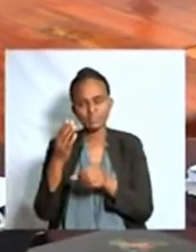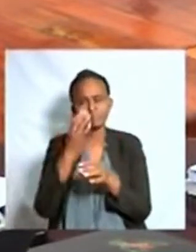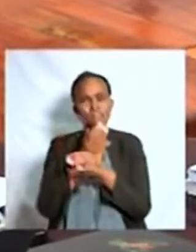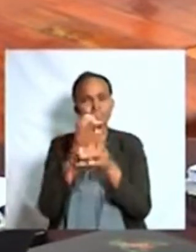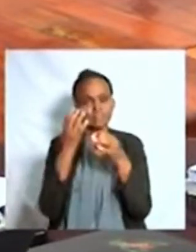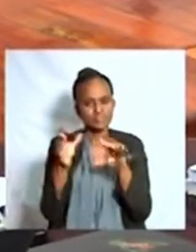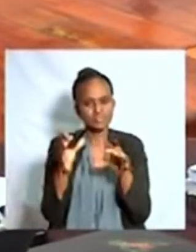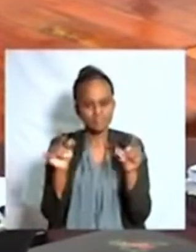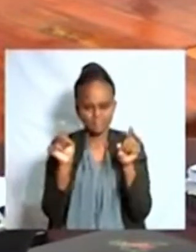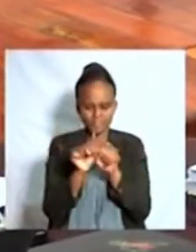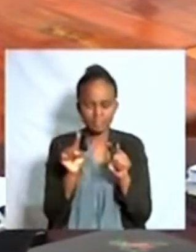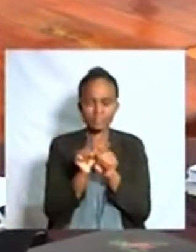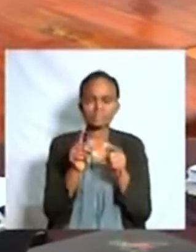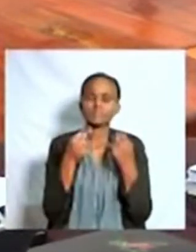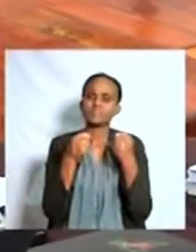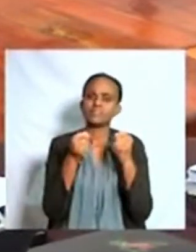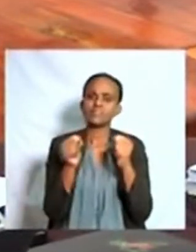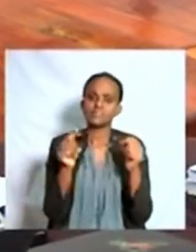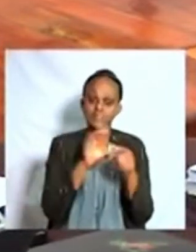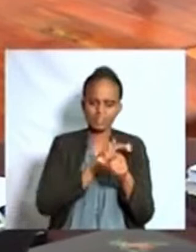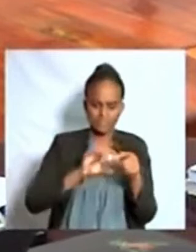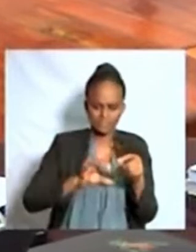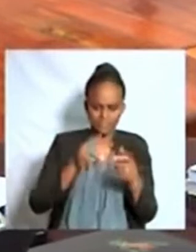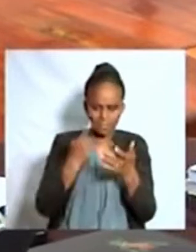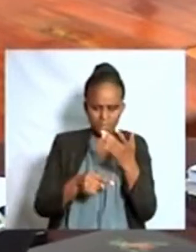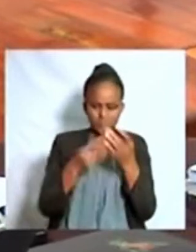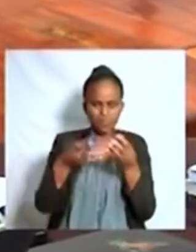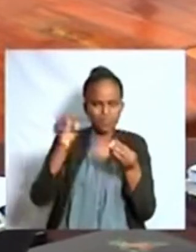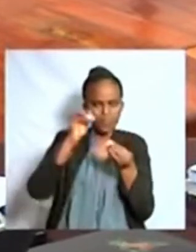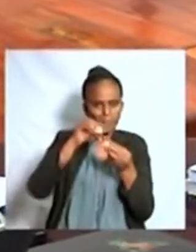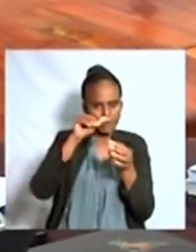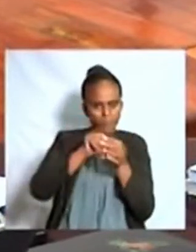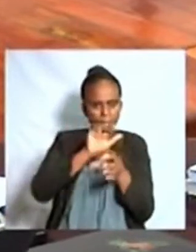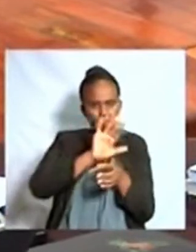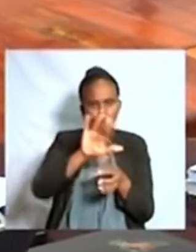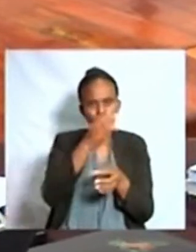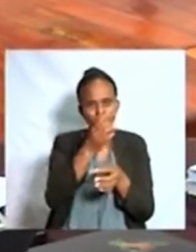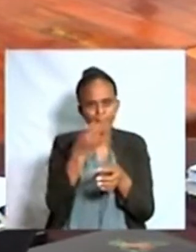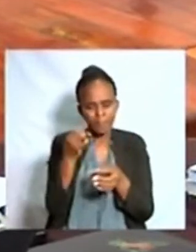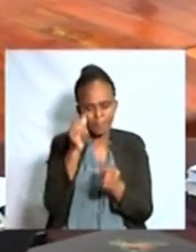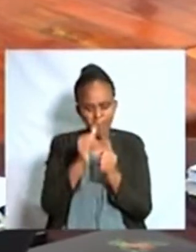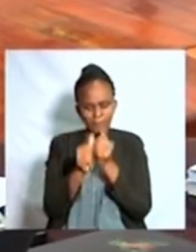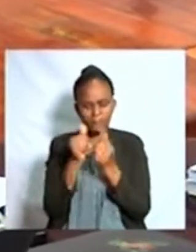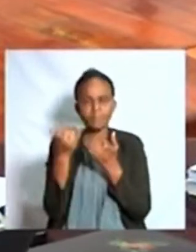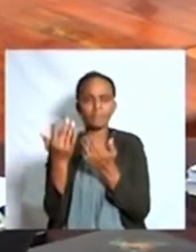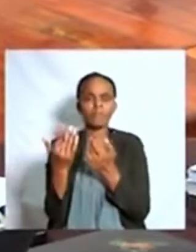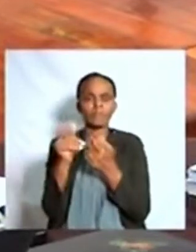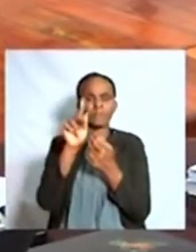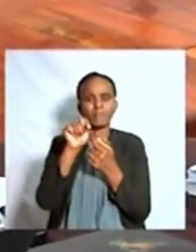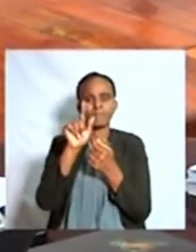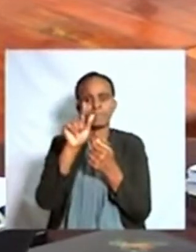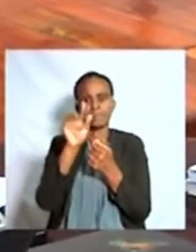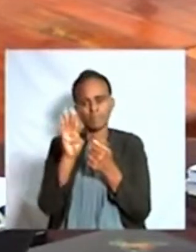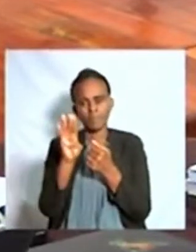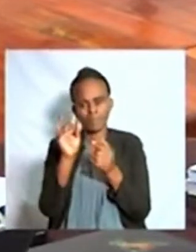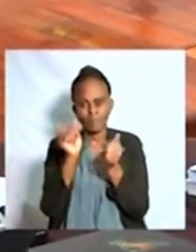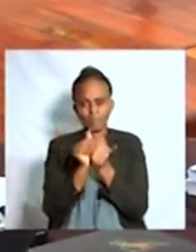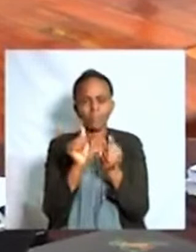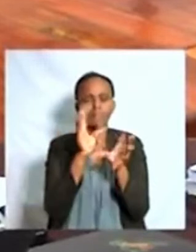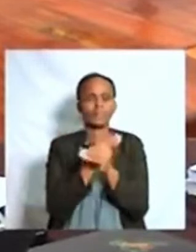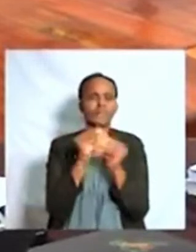whilst pursuing the company, that is Agricon Equipment, who was contracted to work on the TLB with regard to the missing